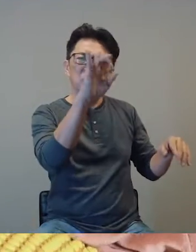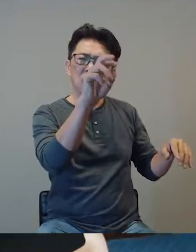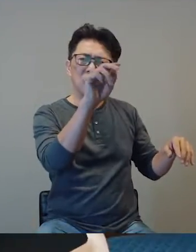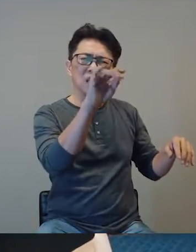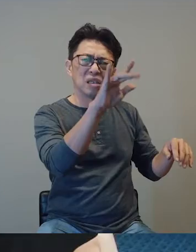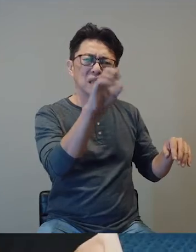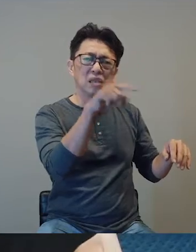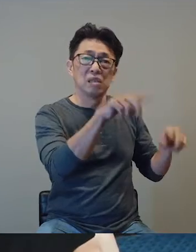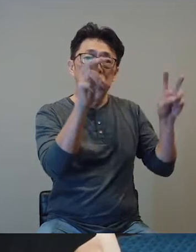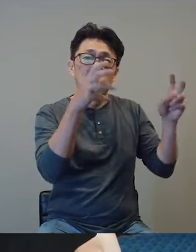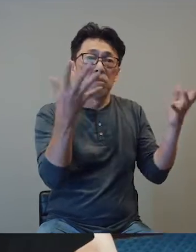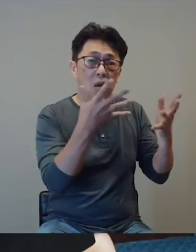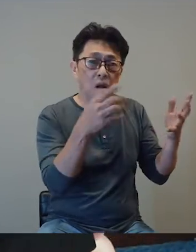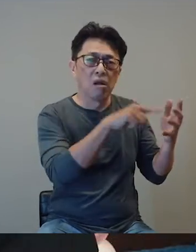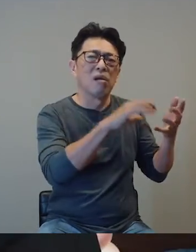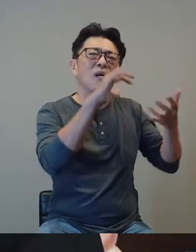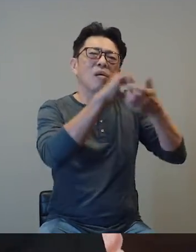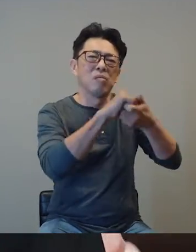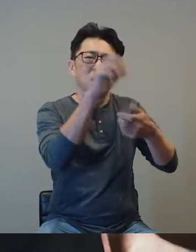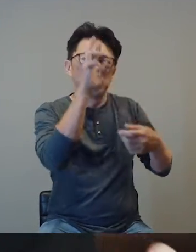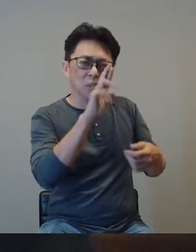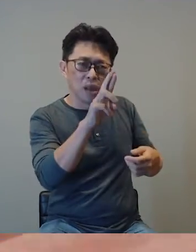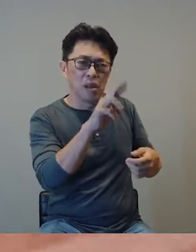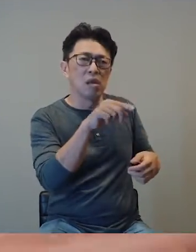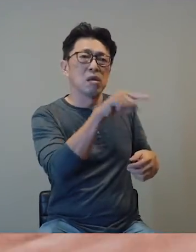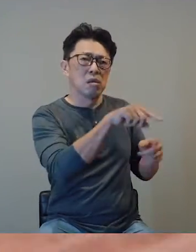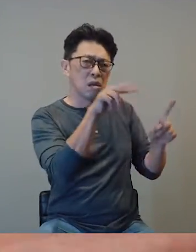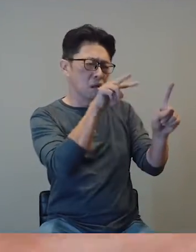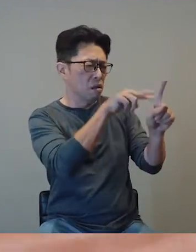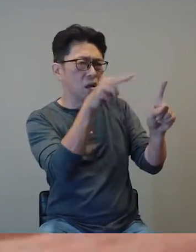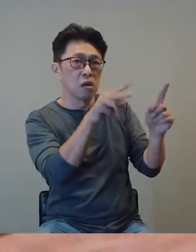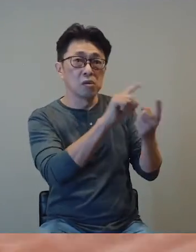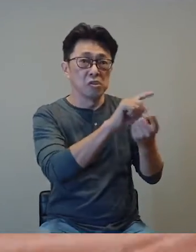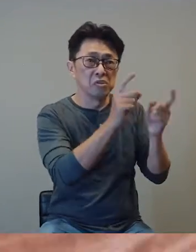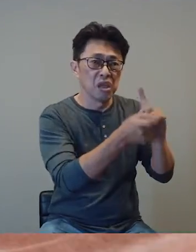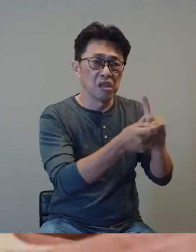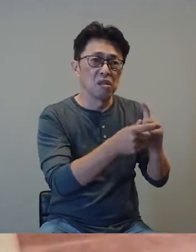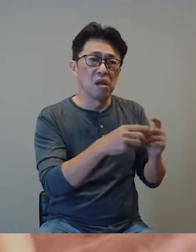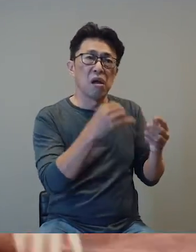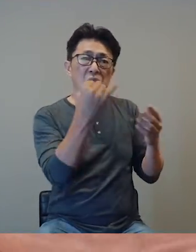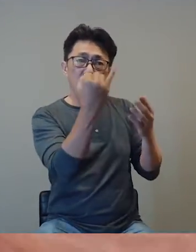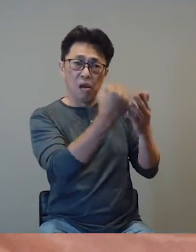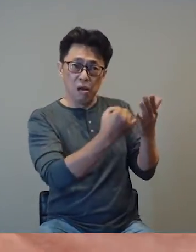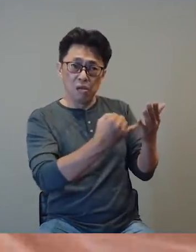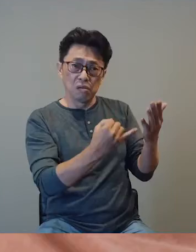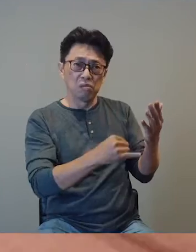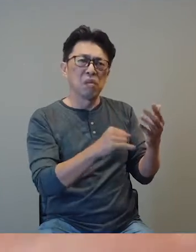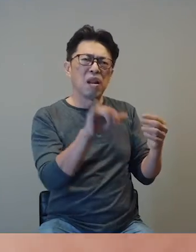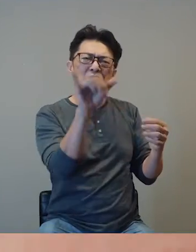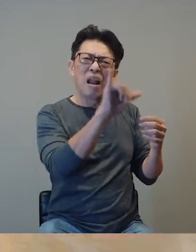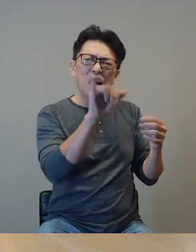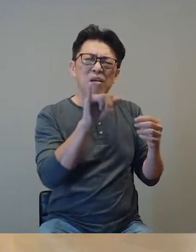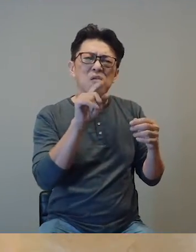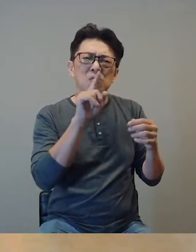to the Children's Biennale themes, right, of like collaboration and respect, and therefore thinking about if we're able to frame the artworks as